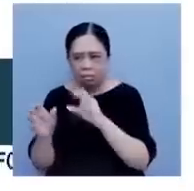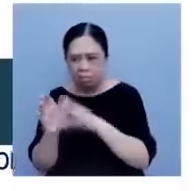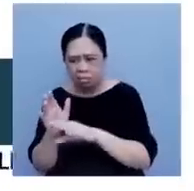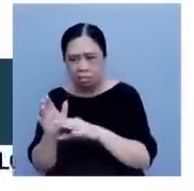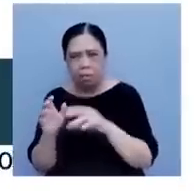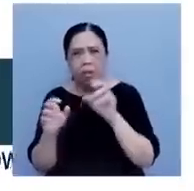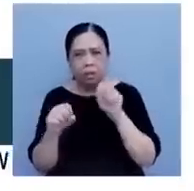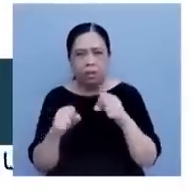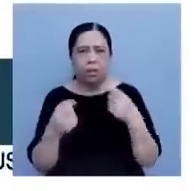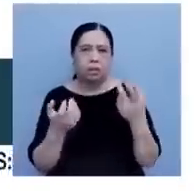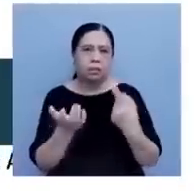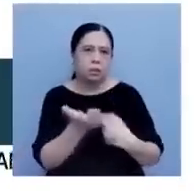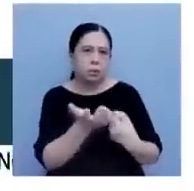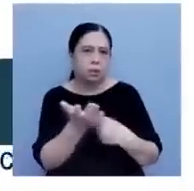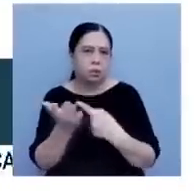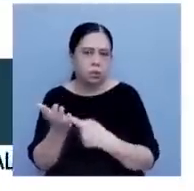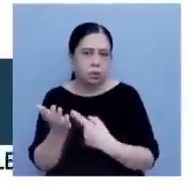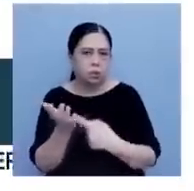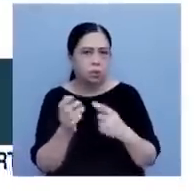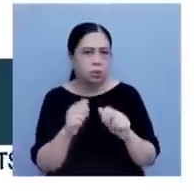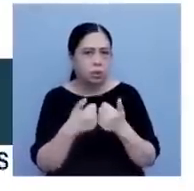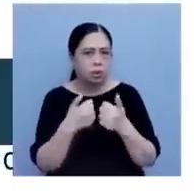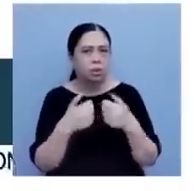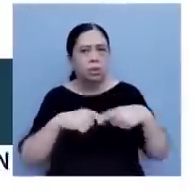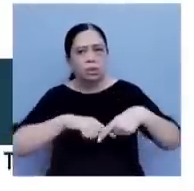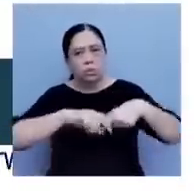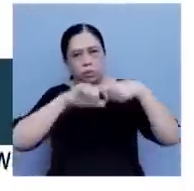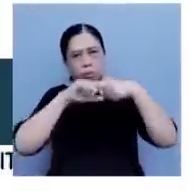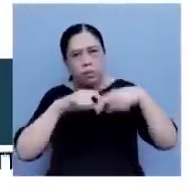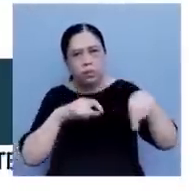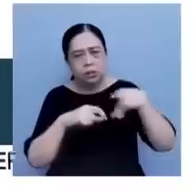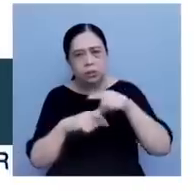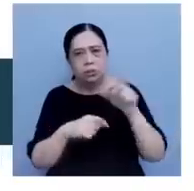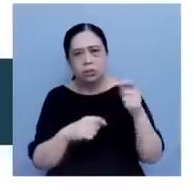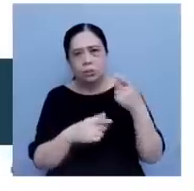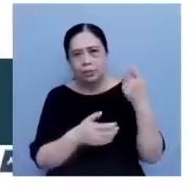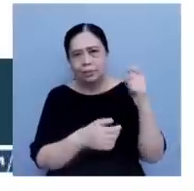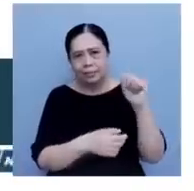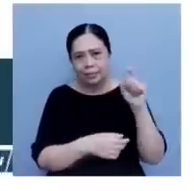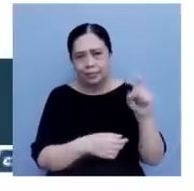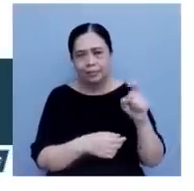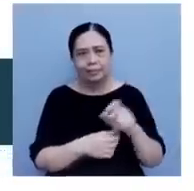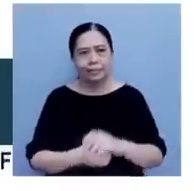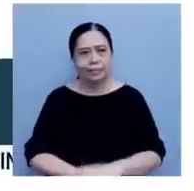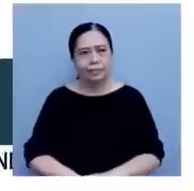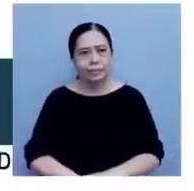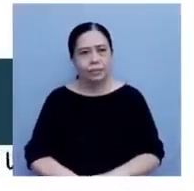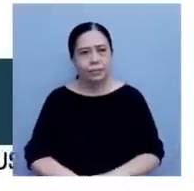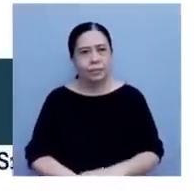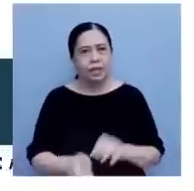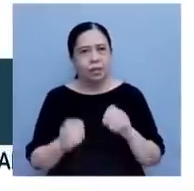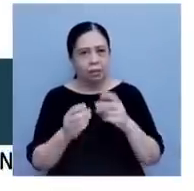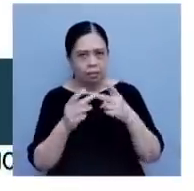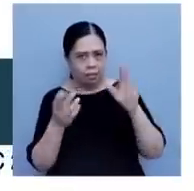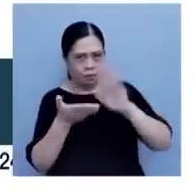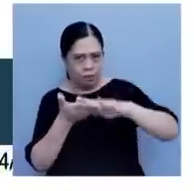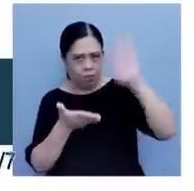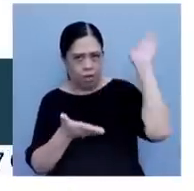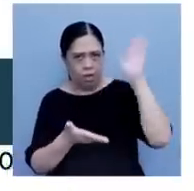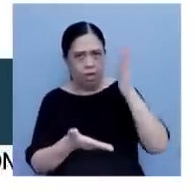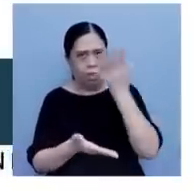can argue for the suspension of tariffs. Oh. In other words, masyado nang mahal